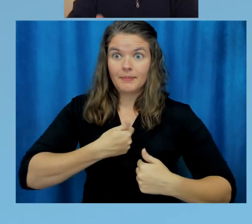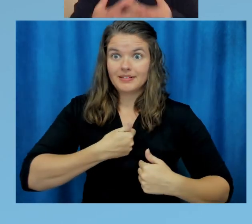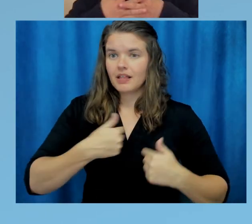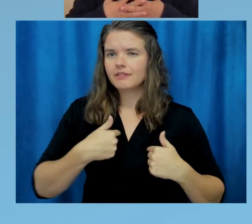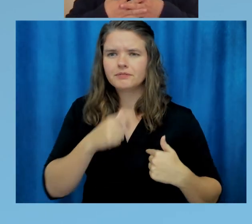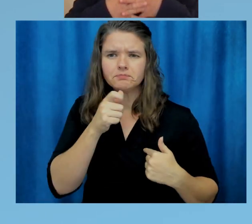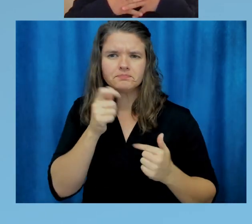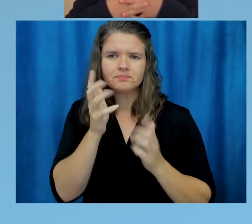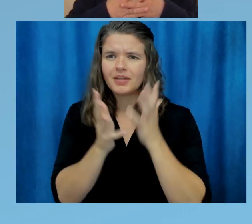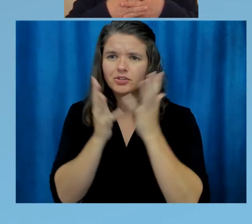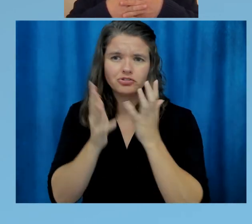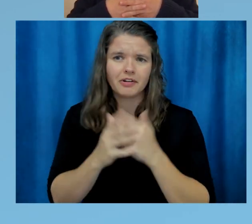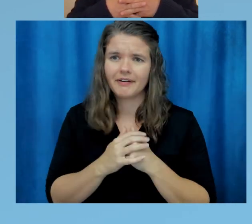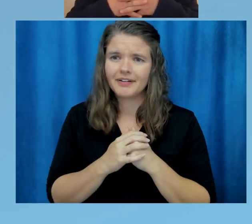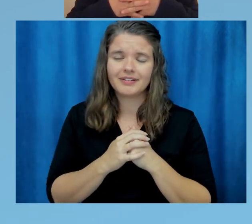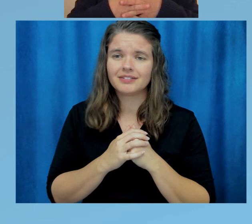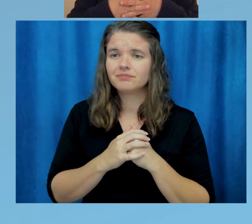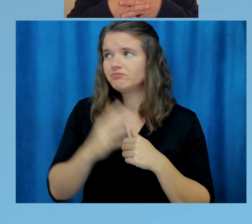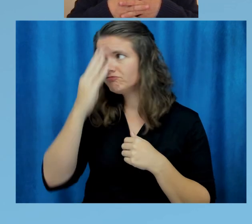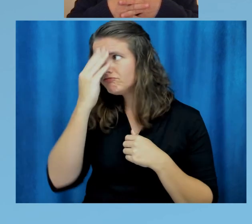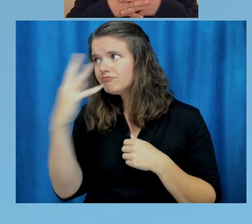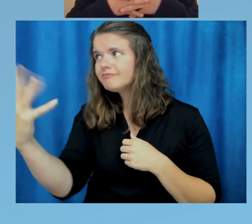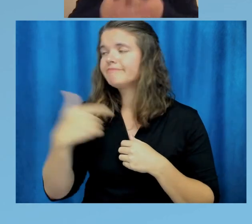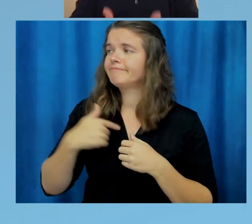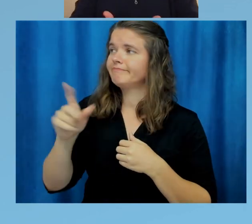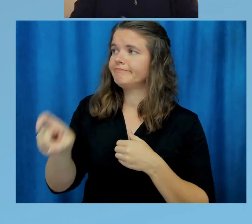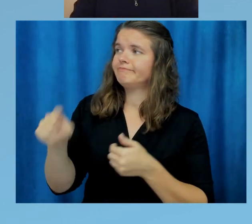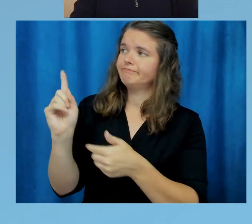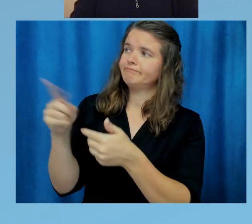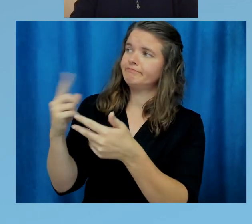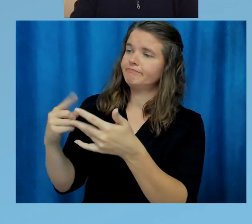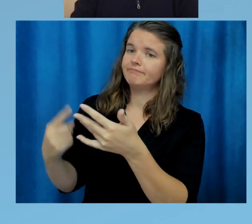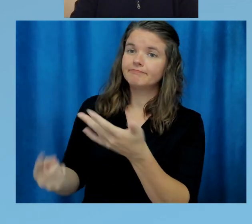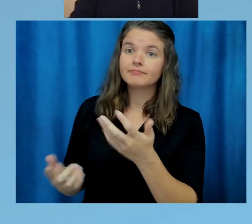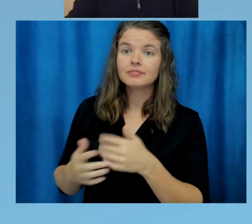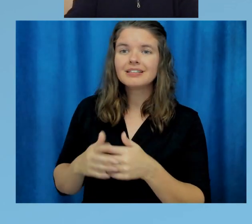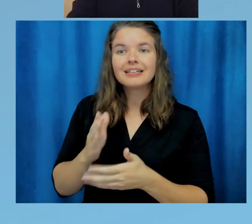people, like I myself, I'm not shy about letting